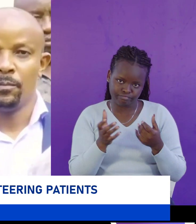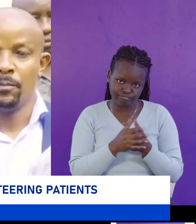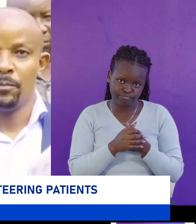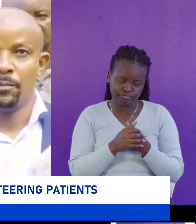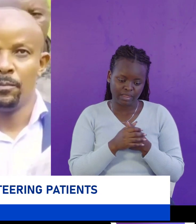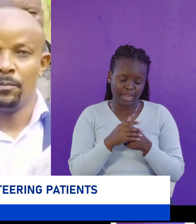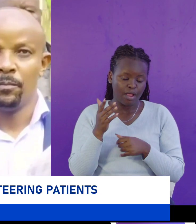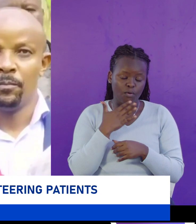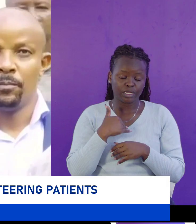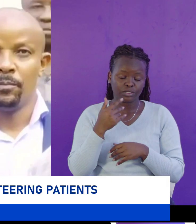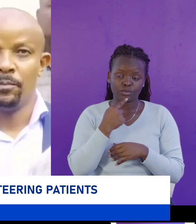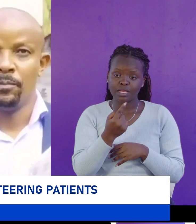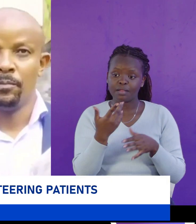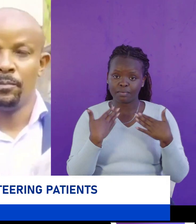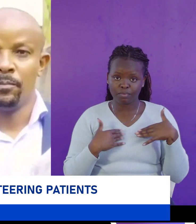Tharaka-Nithi,